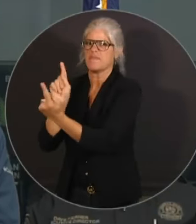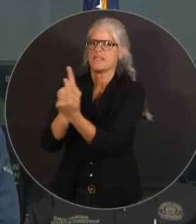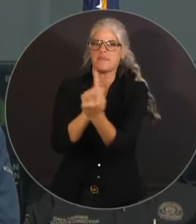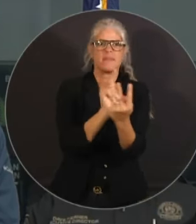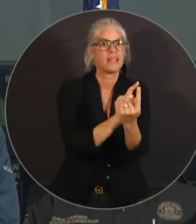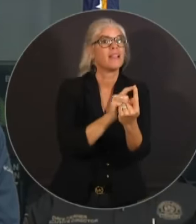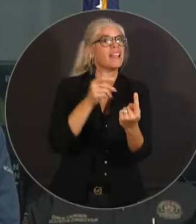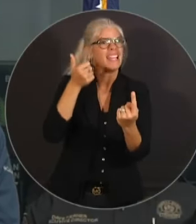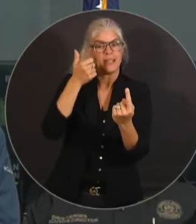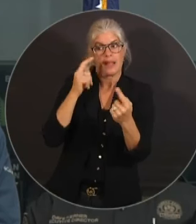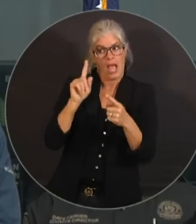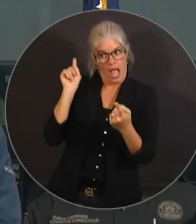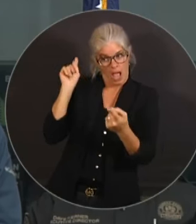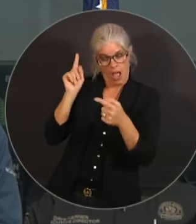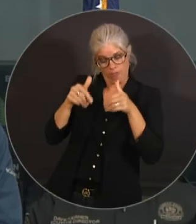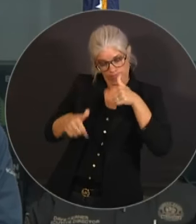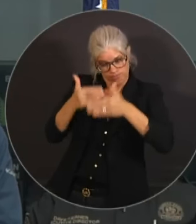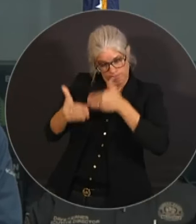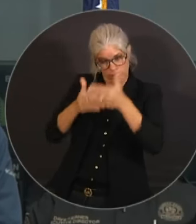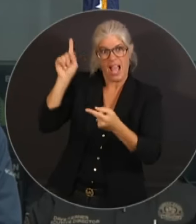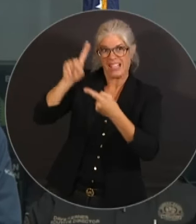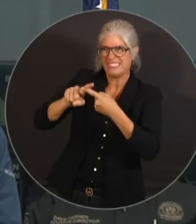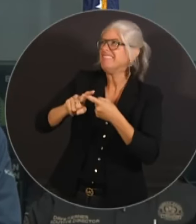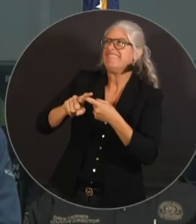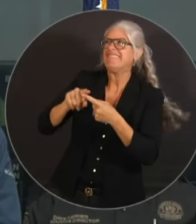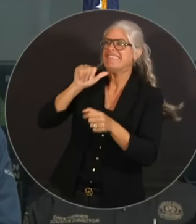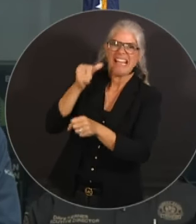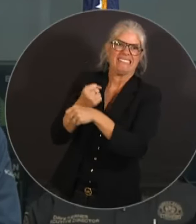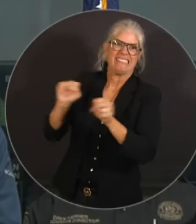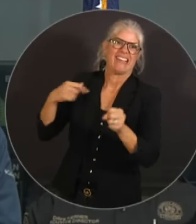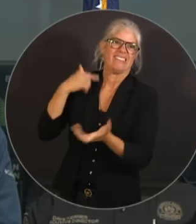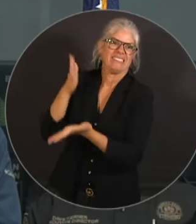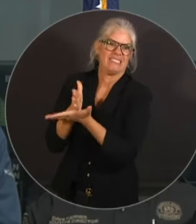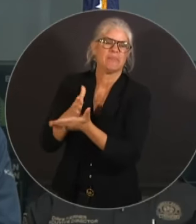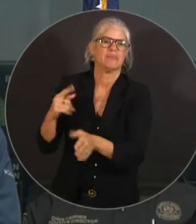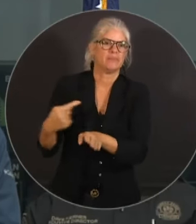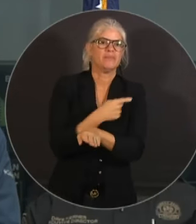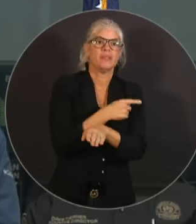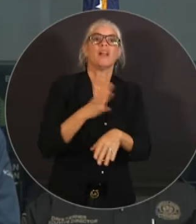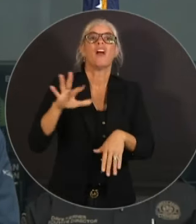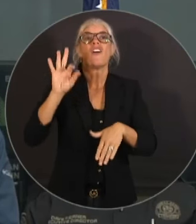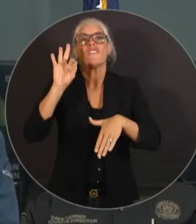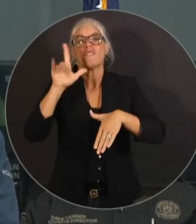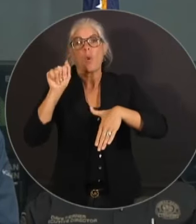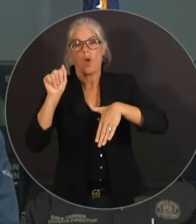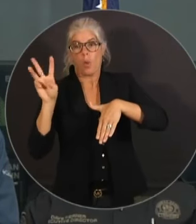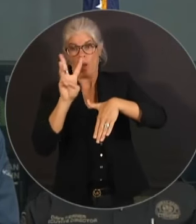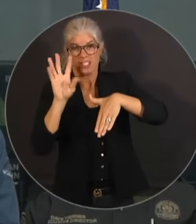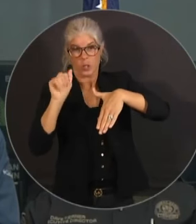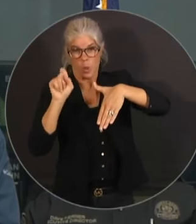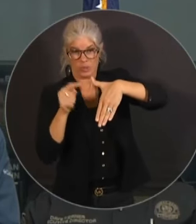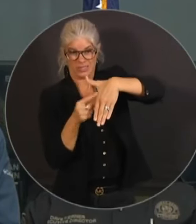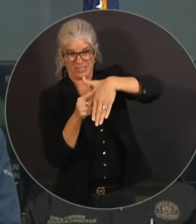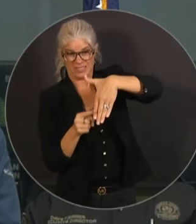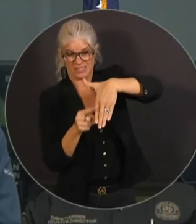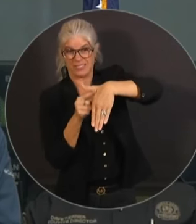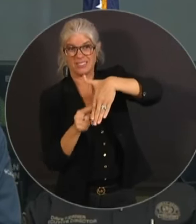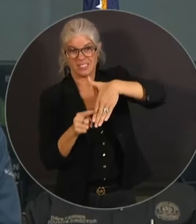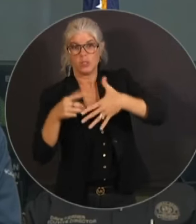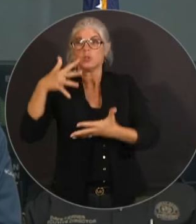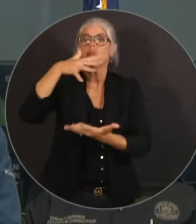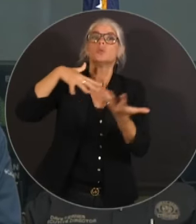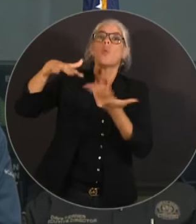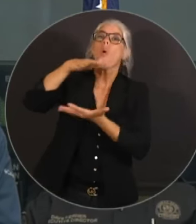so. Life-threatening storm surge is expected along Florida's west coast. Storm surge values show